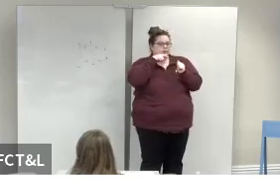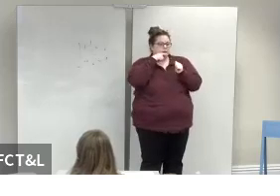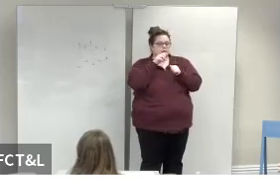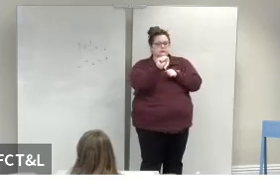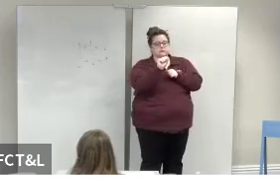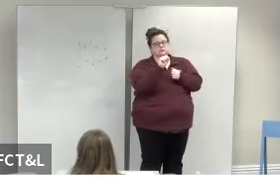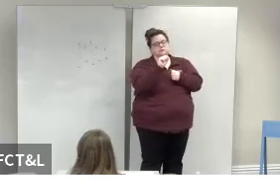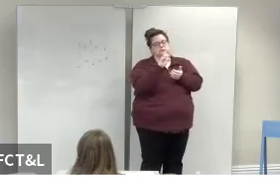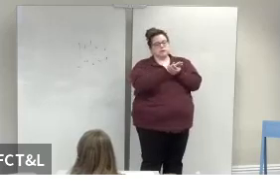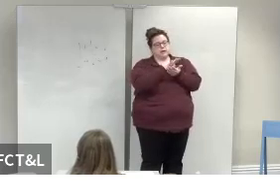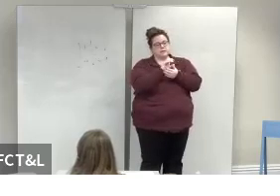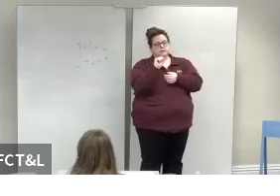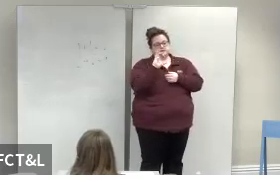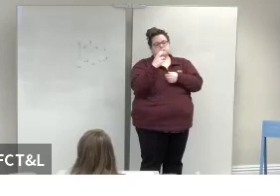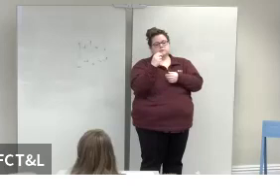was in a